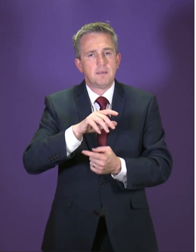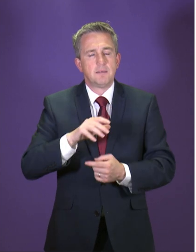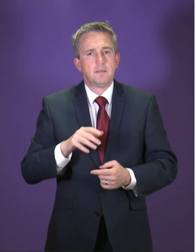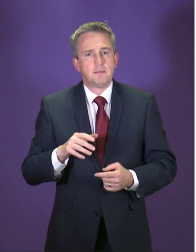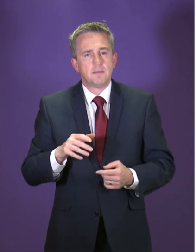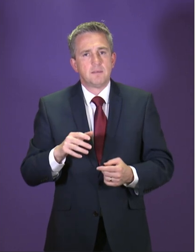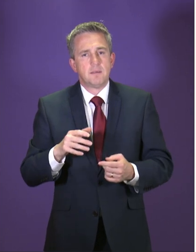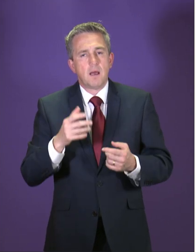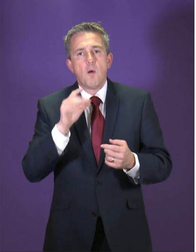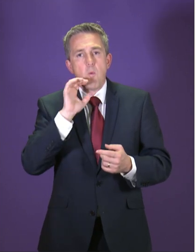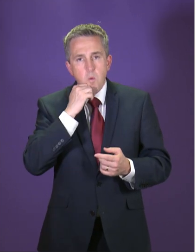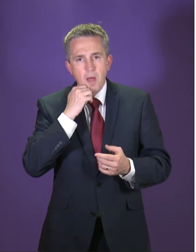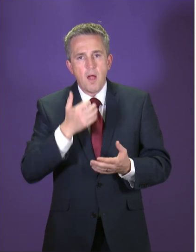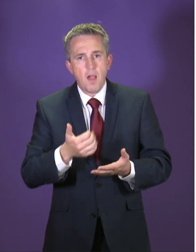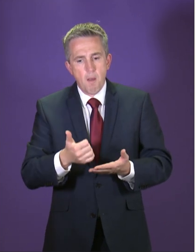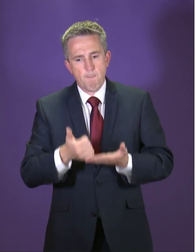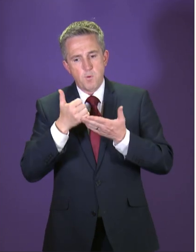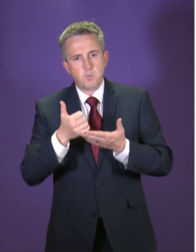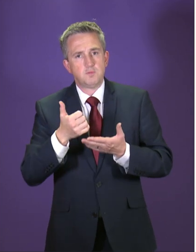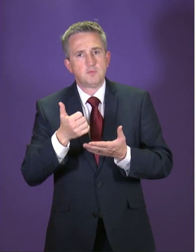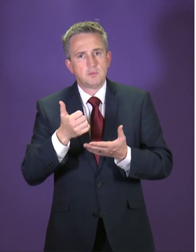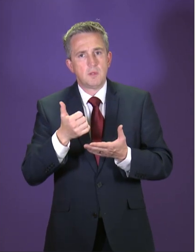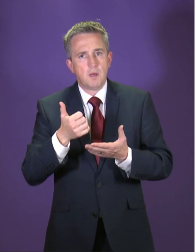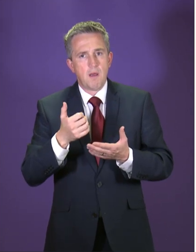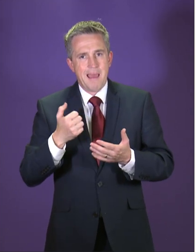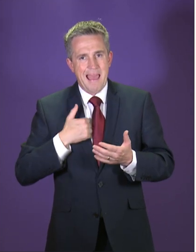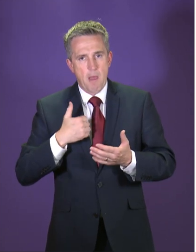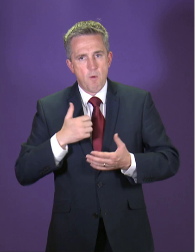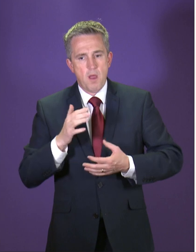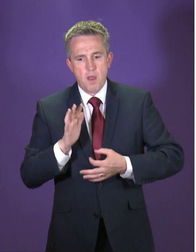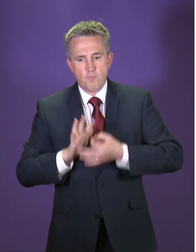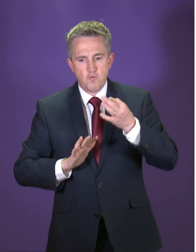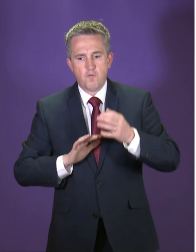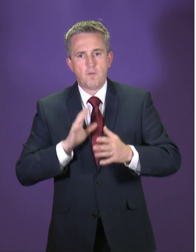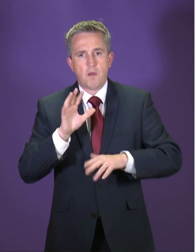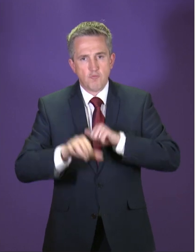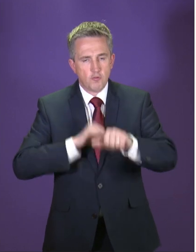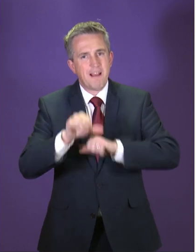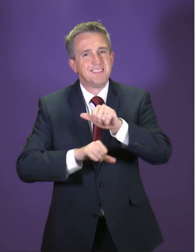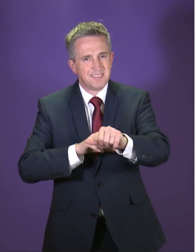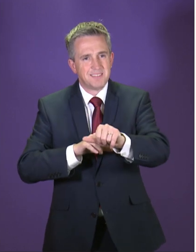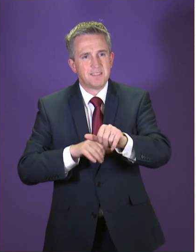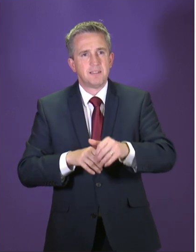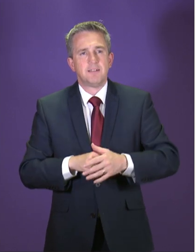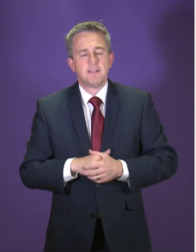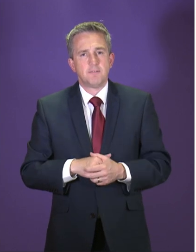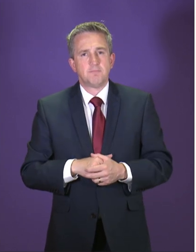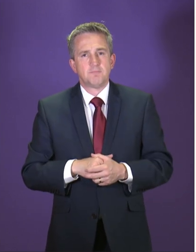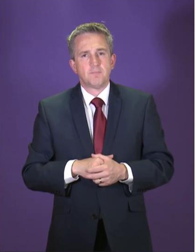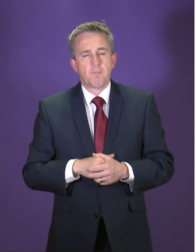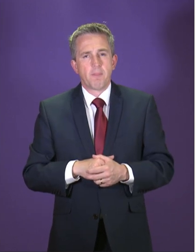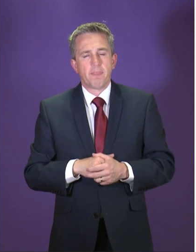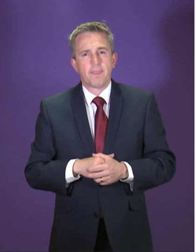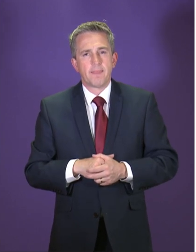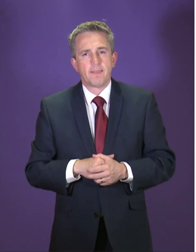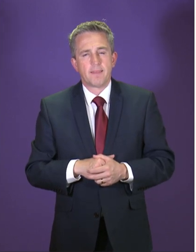increase and boost the development process. It's amazing, I know, or hard